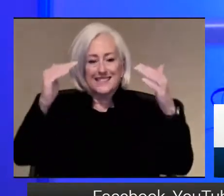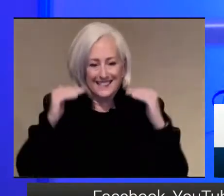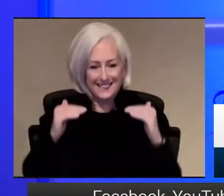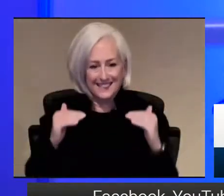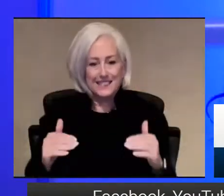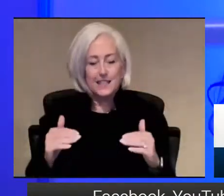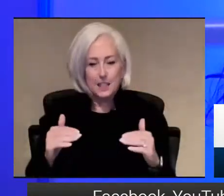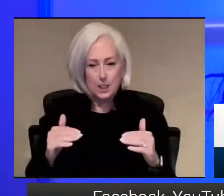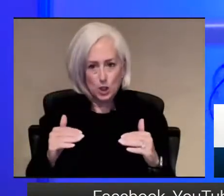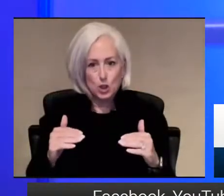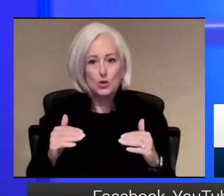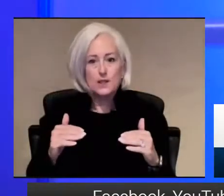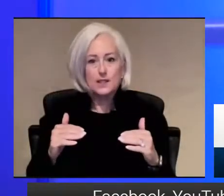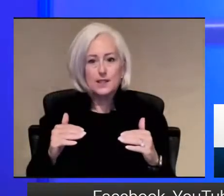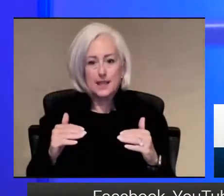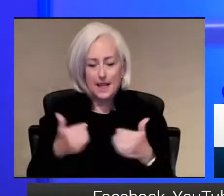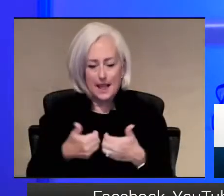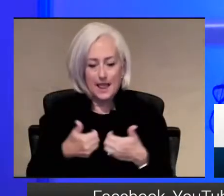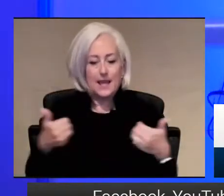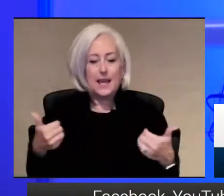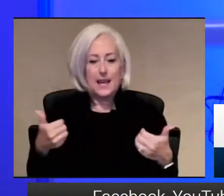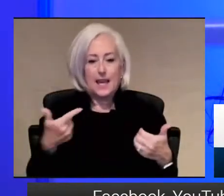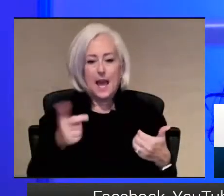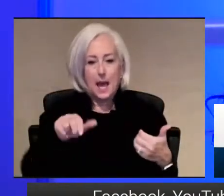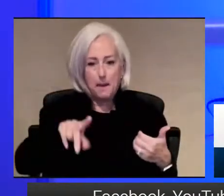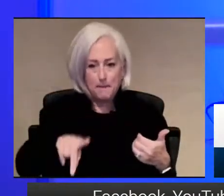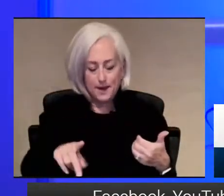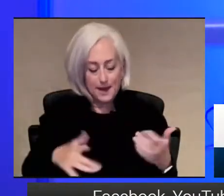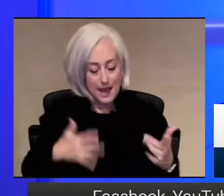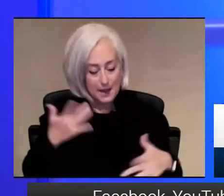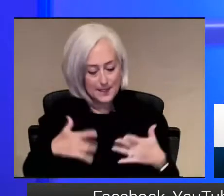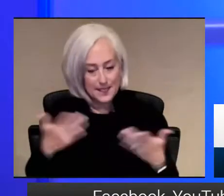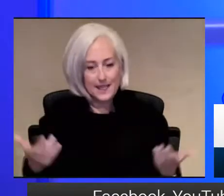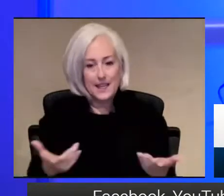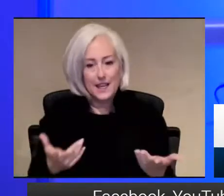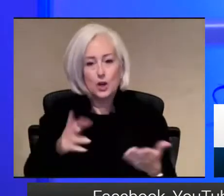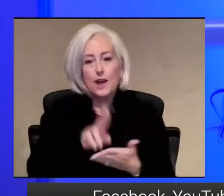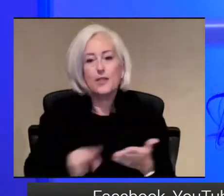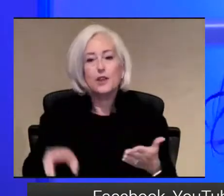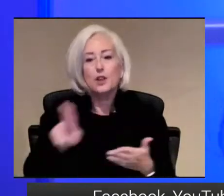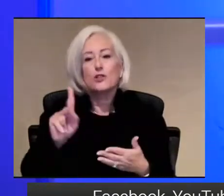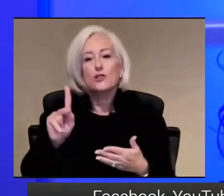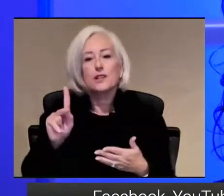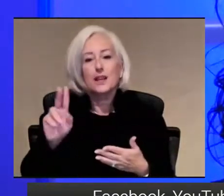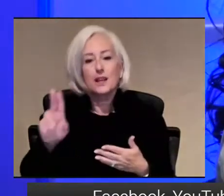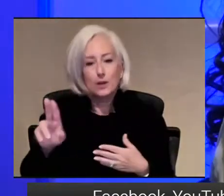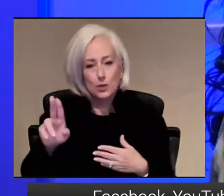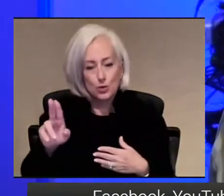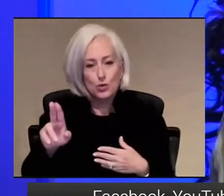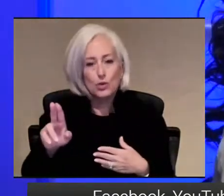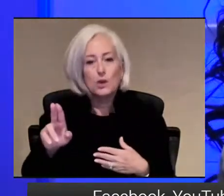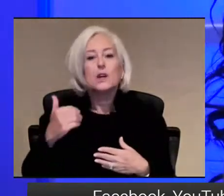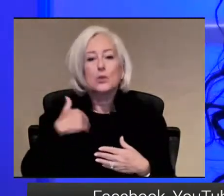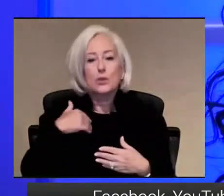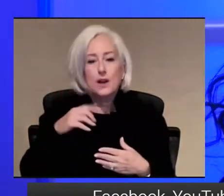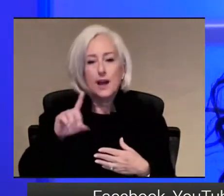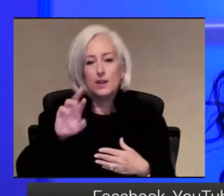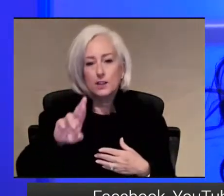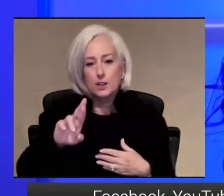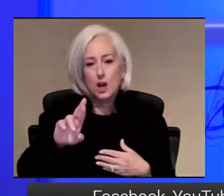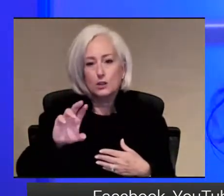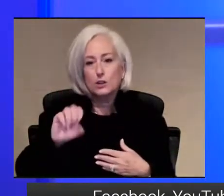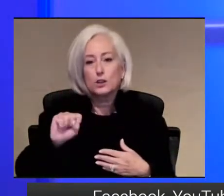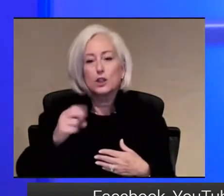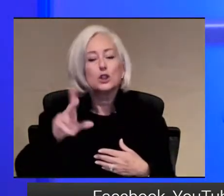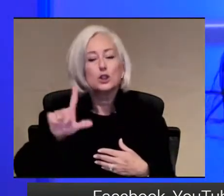that gap. I am excited that here at the University of Kansas that we have Dr. Sharla Smith and have